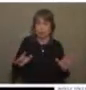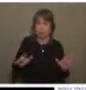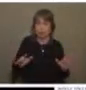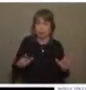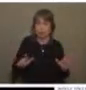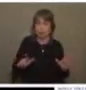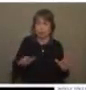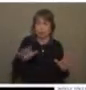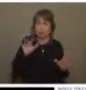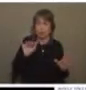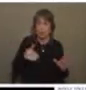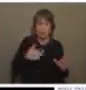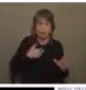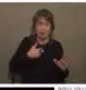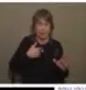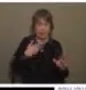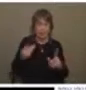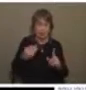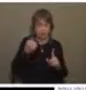the combined effects